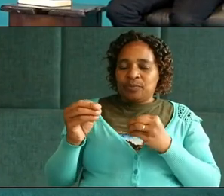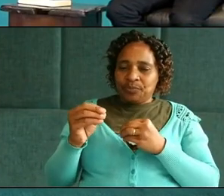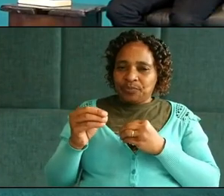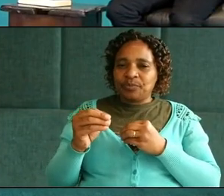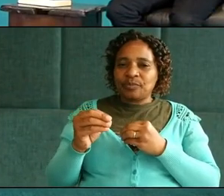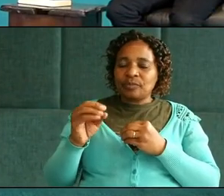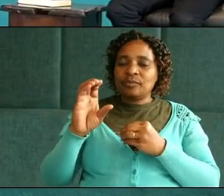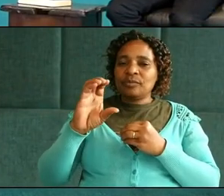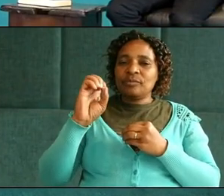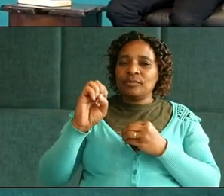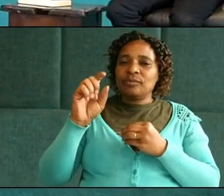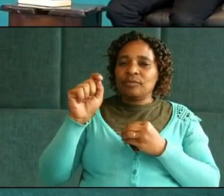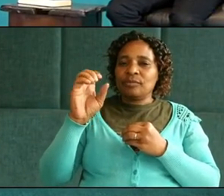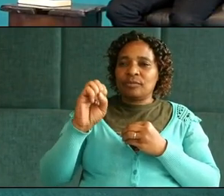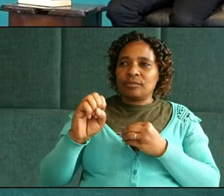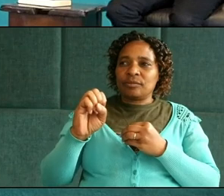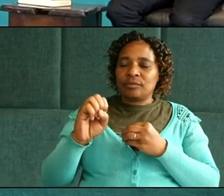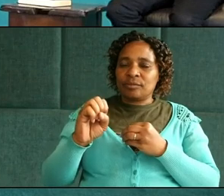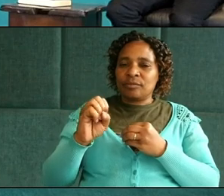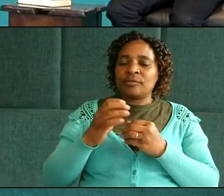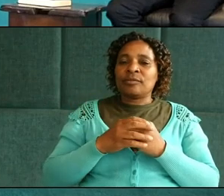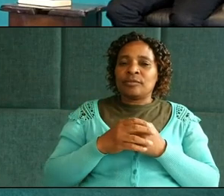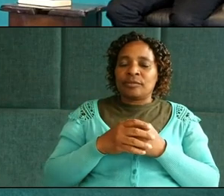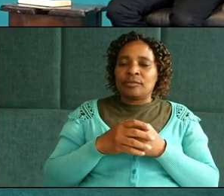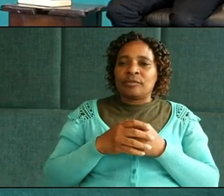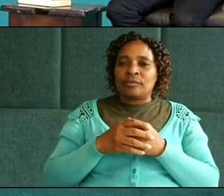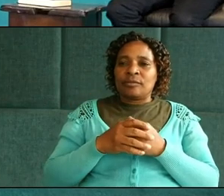Sid, maybe you take us through the Monday part.